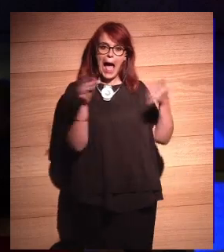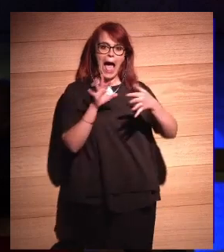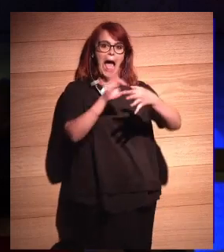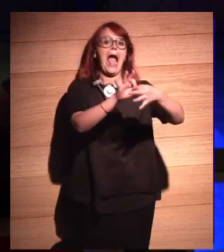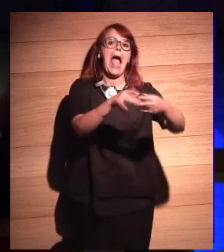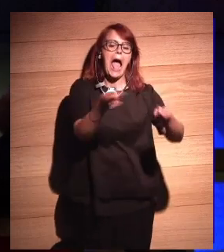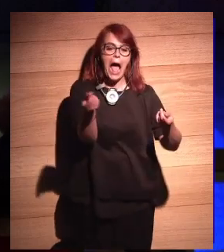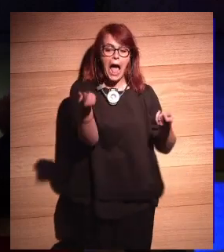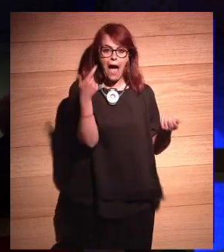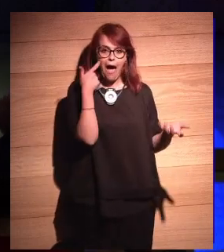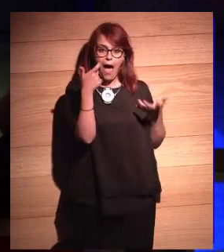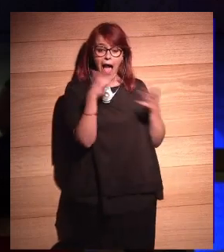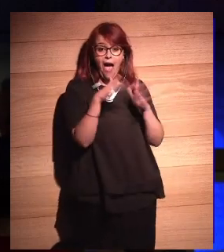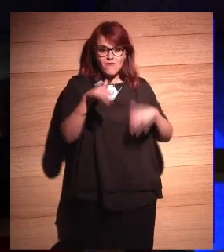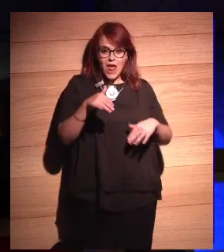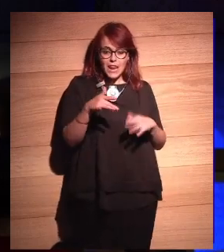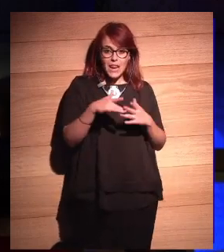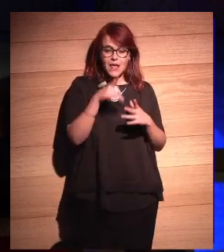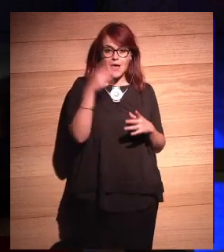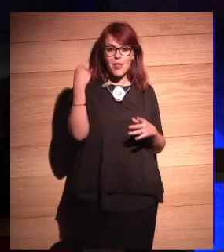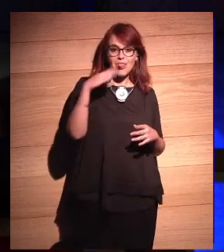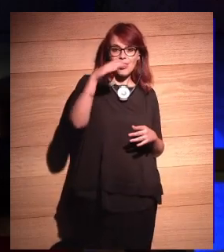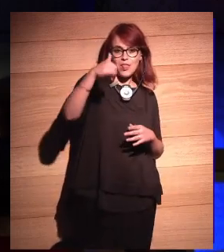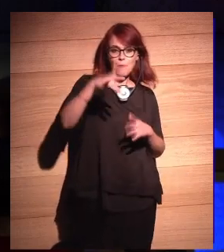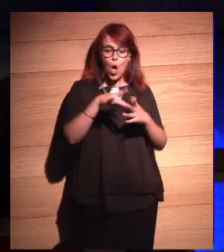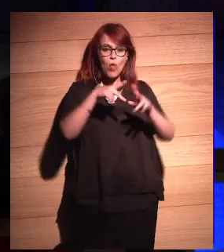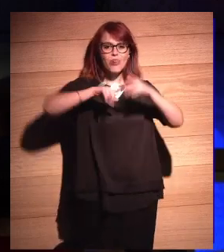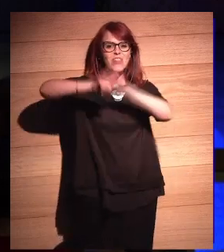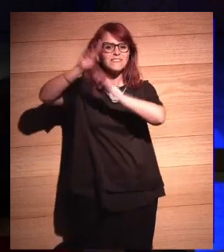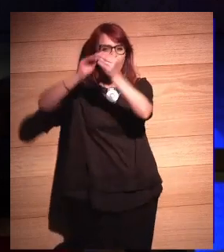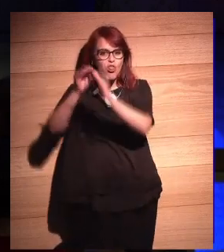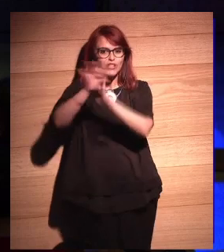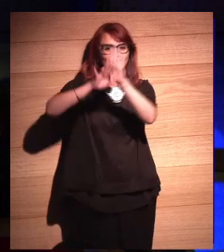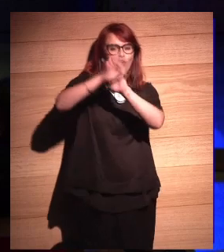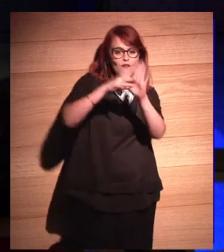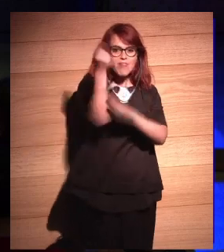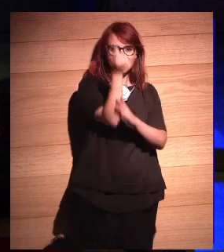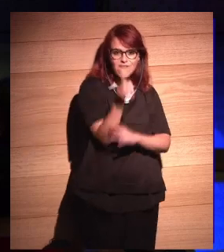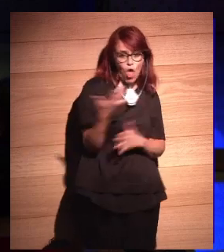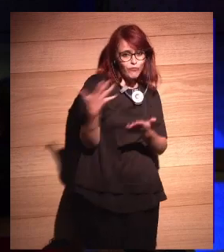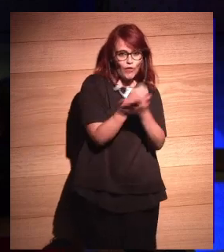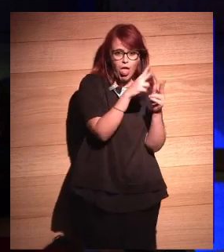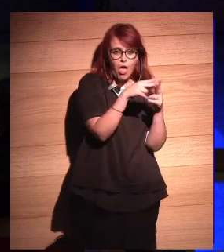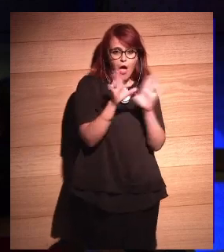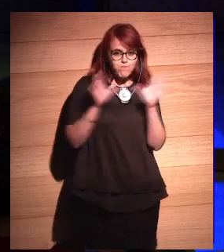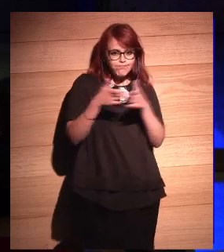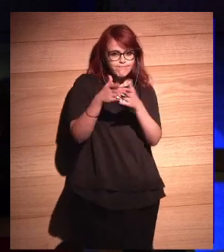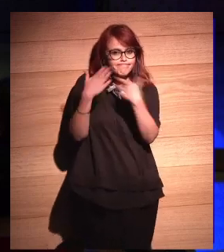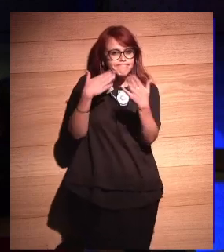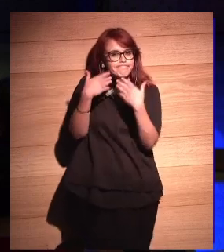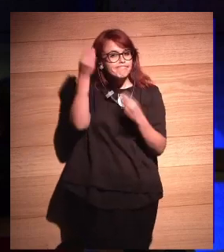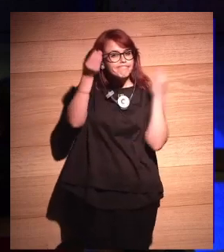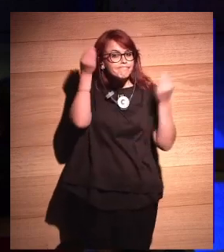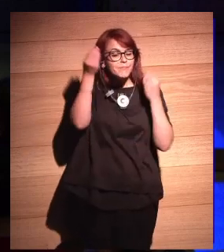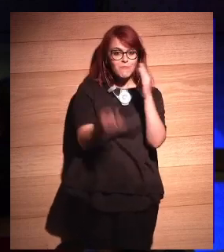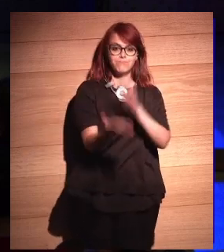of engineers and software developers and designers, and they came up with the Mimi Gloves.